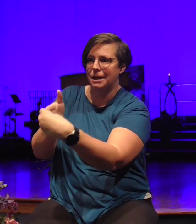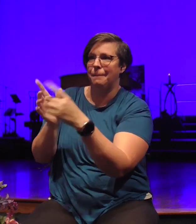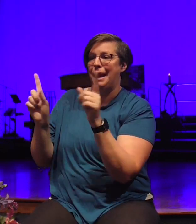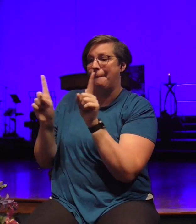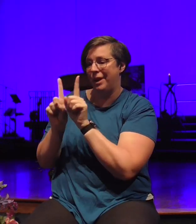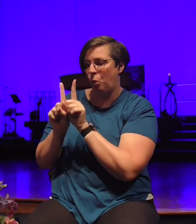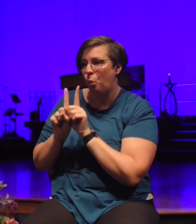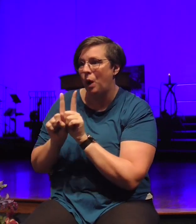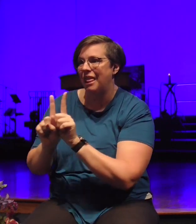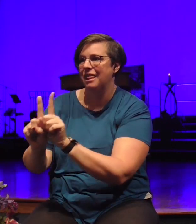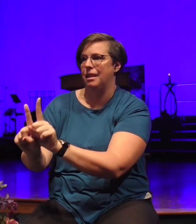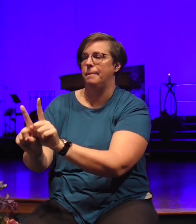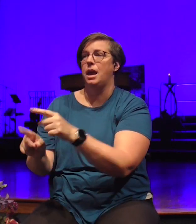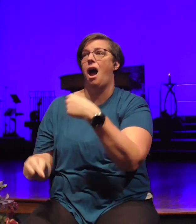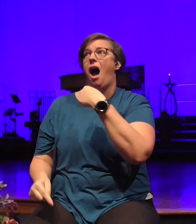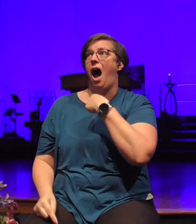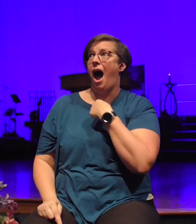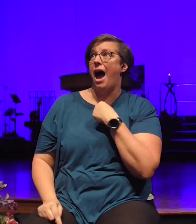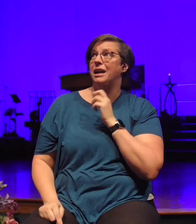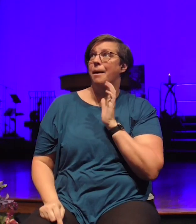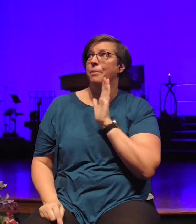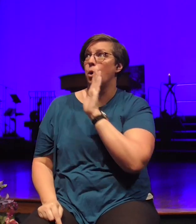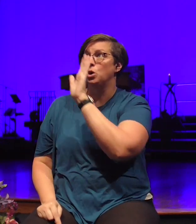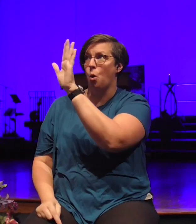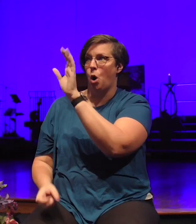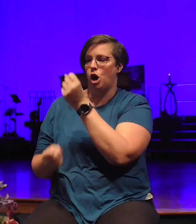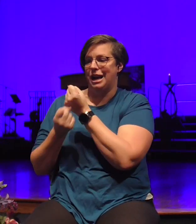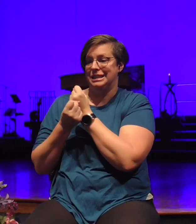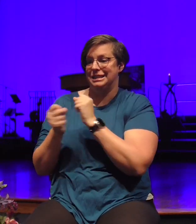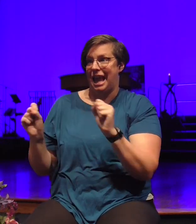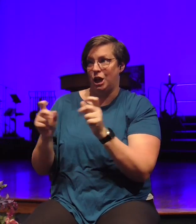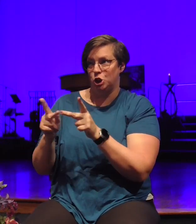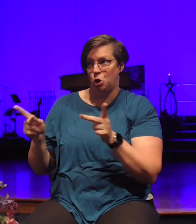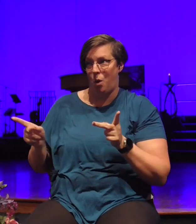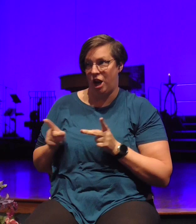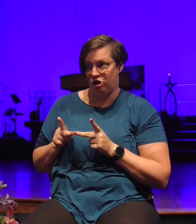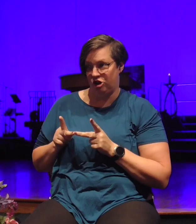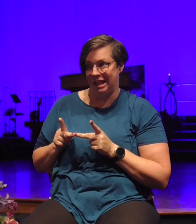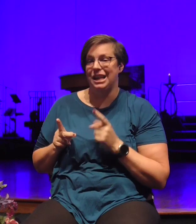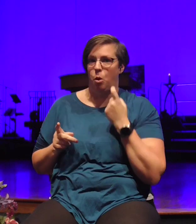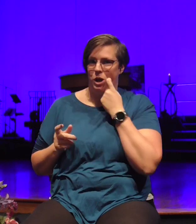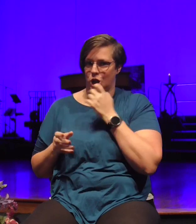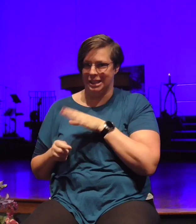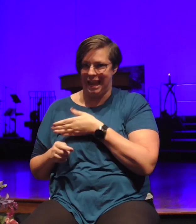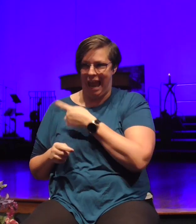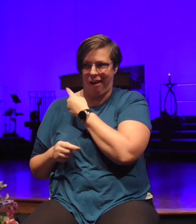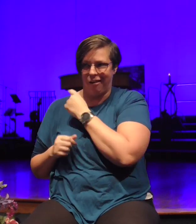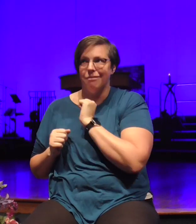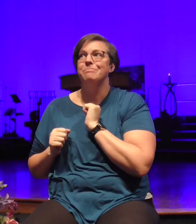I am a sanctuary for you, as Laura was just singing. We